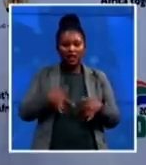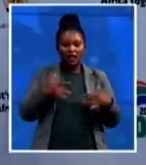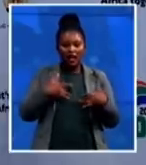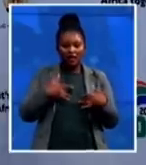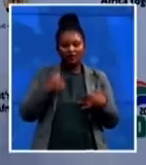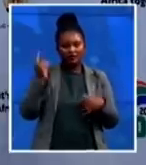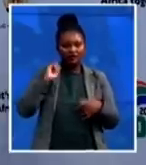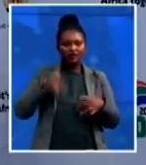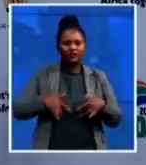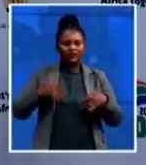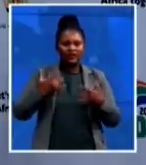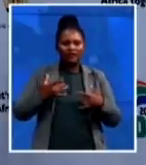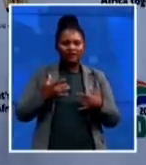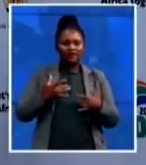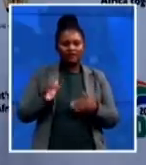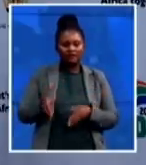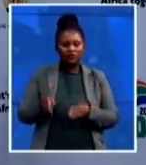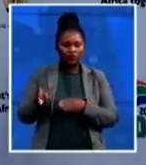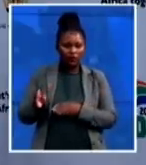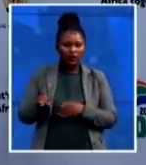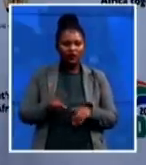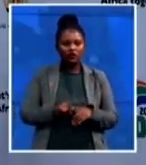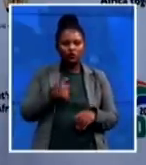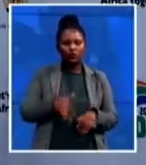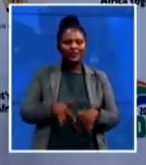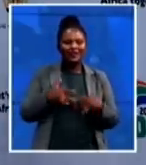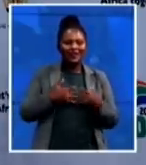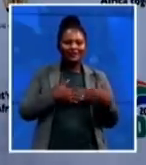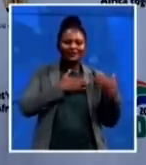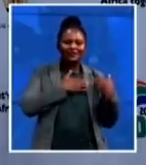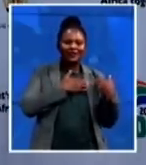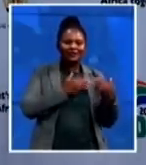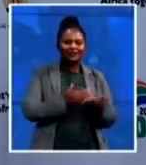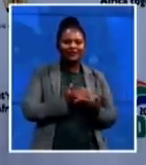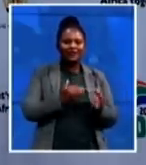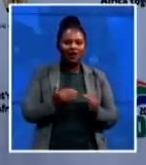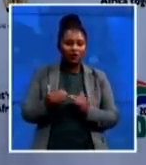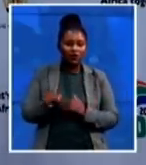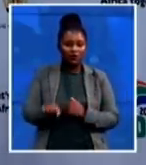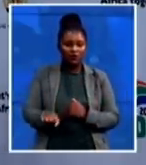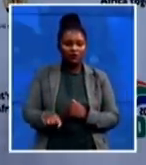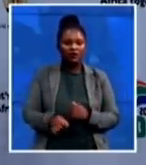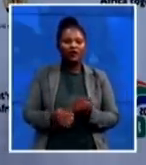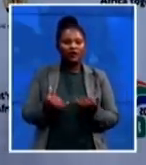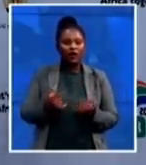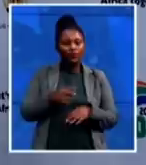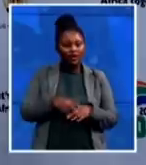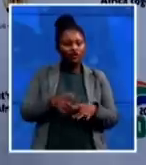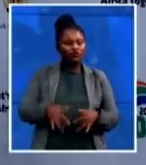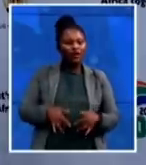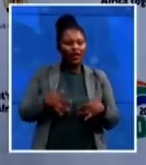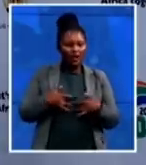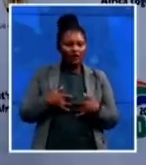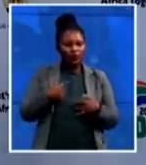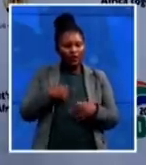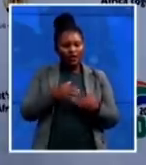is the balance that is required at all material times that keeps us alive in a bigger way. So it depends, and we